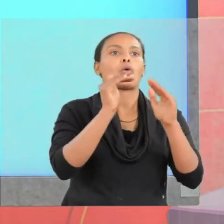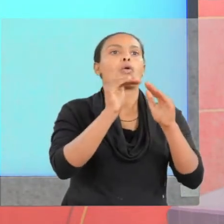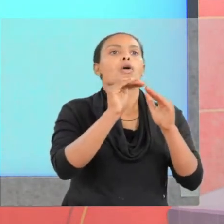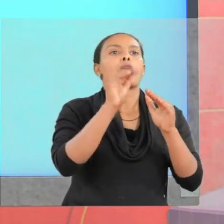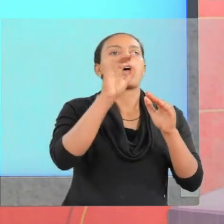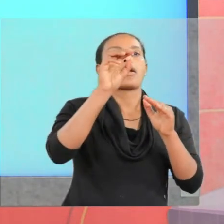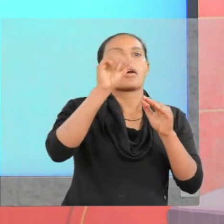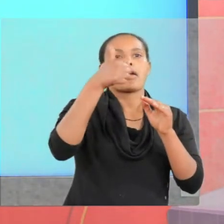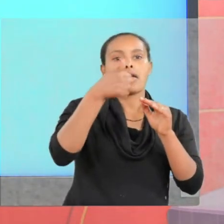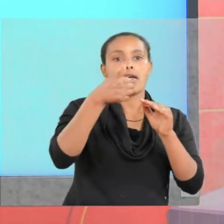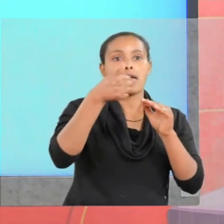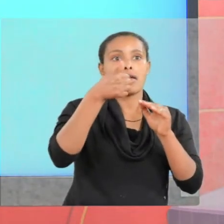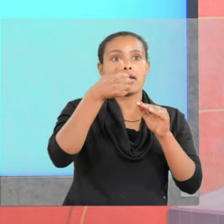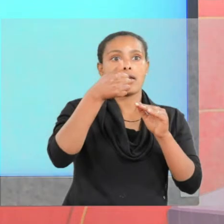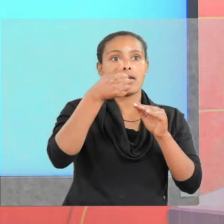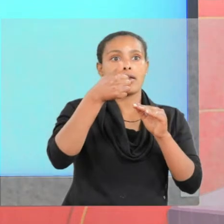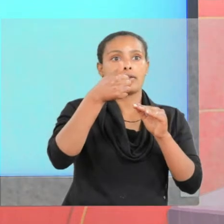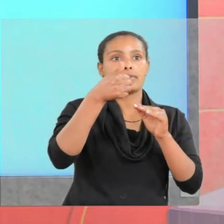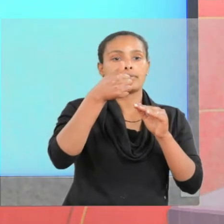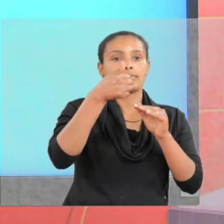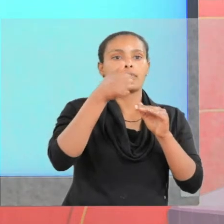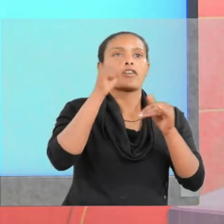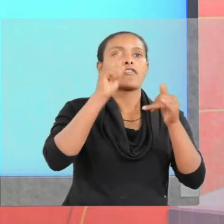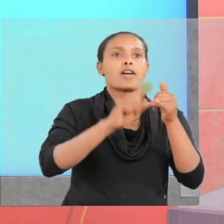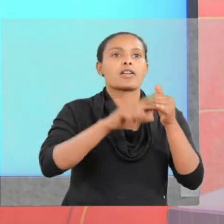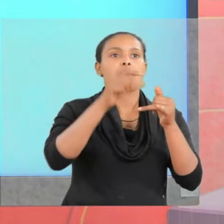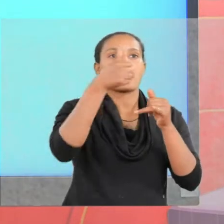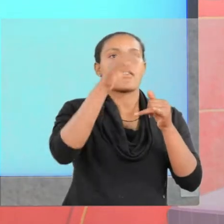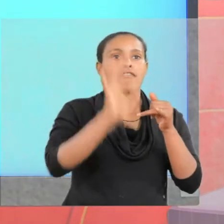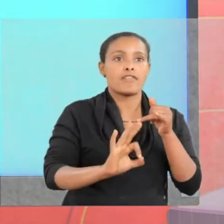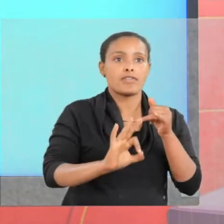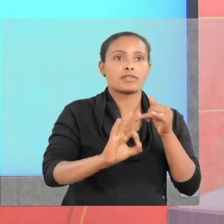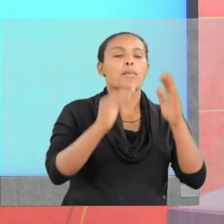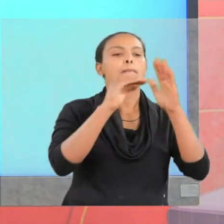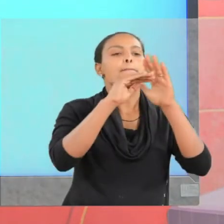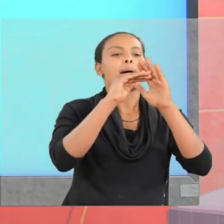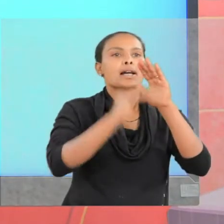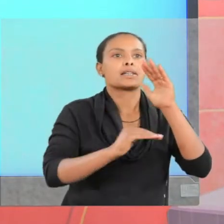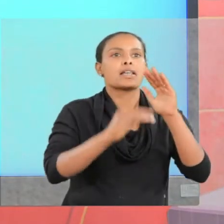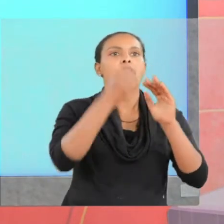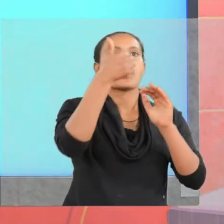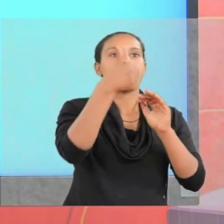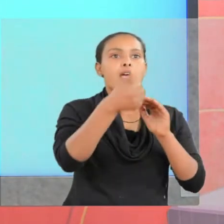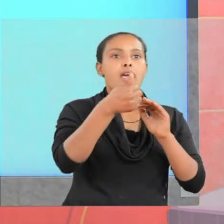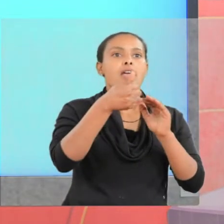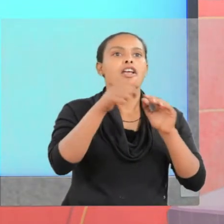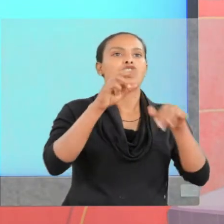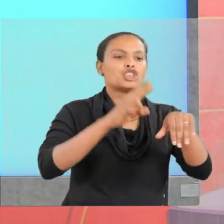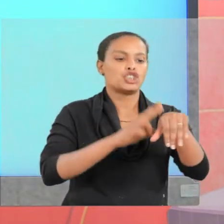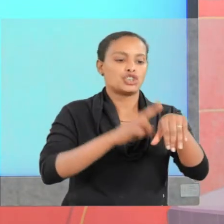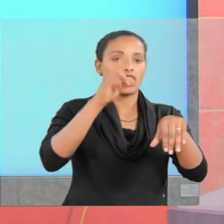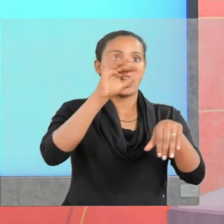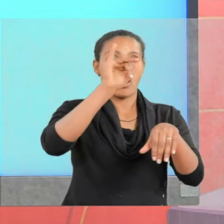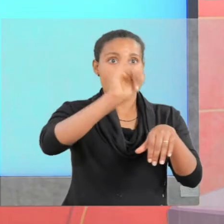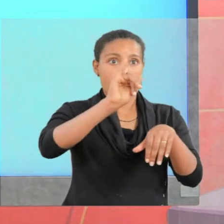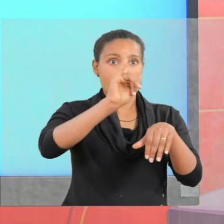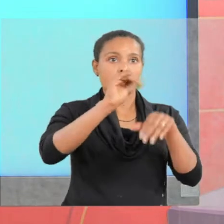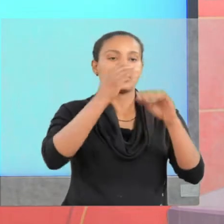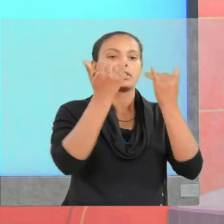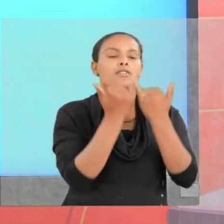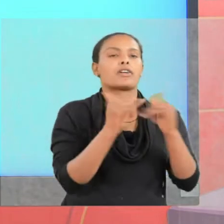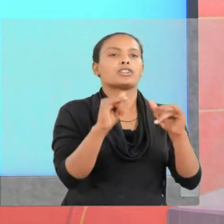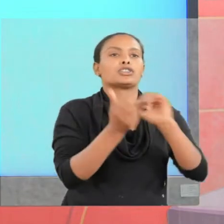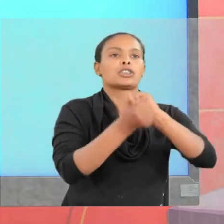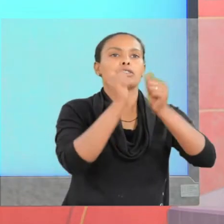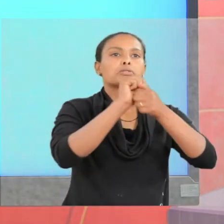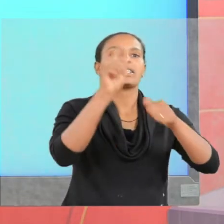of M is final concentration of M. A final minus A initial M initial divided by change in time